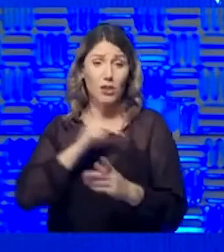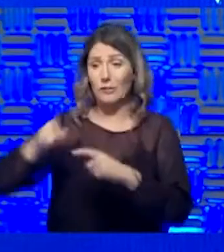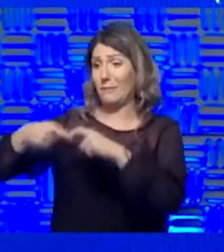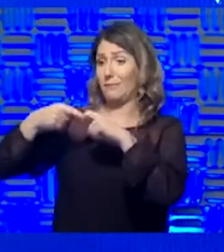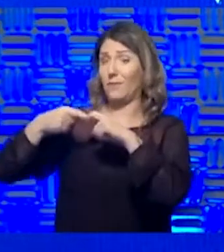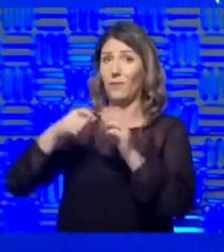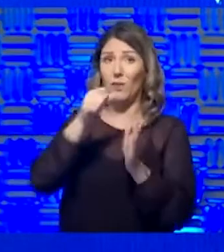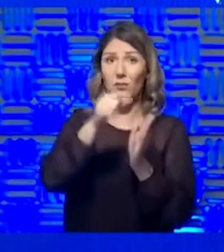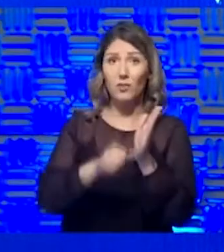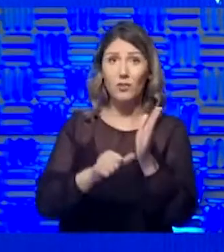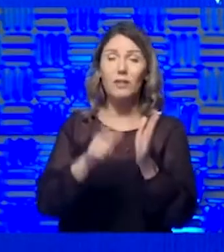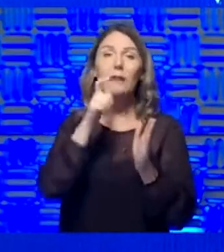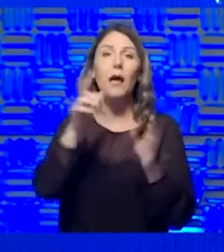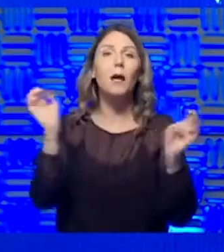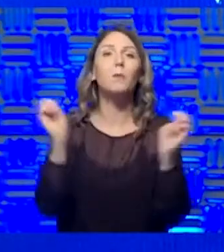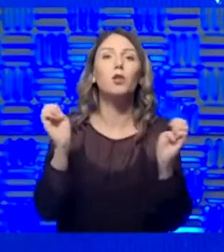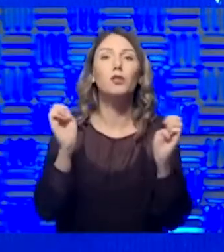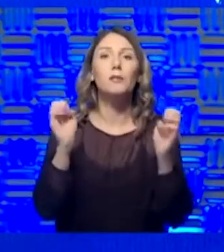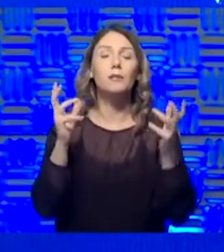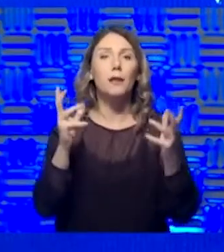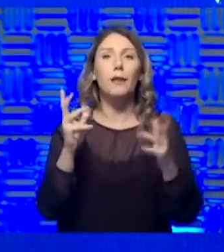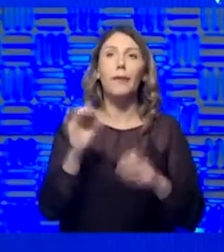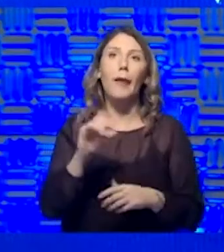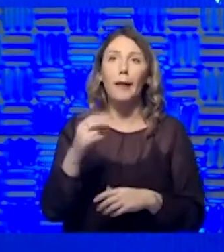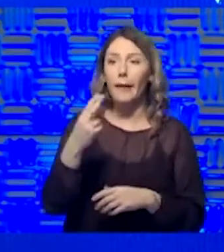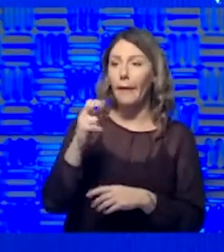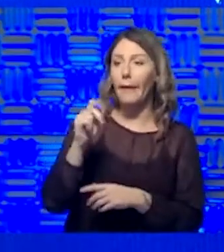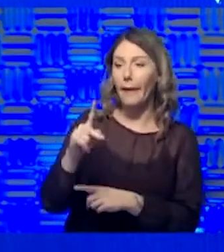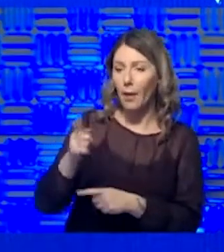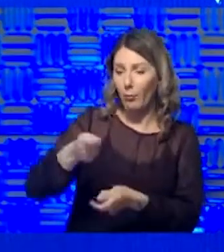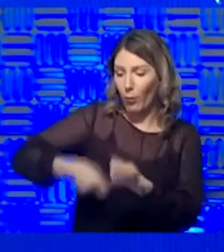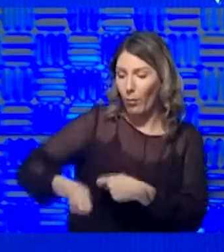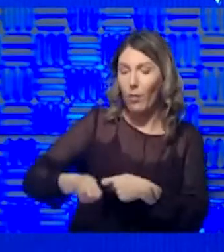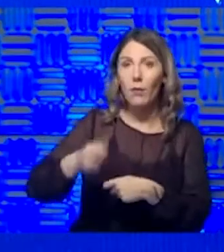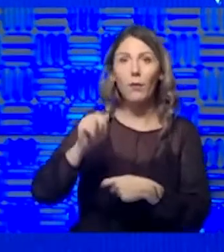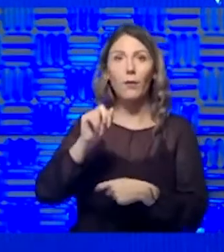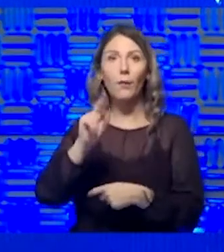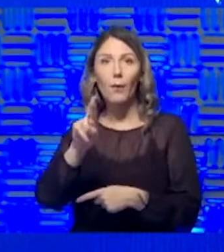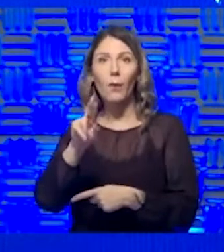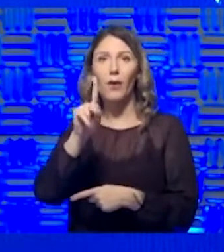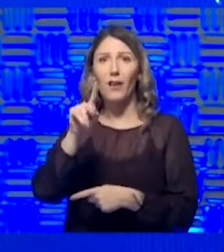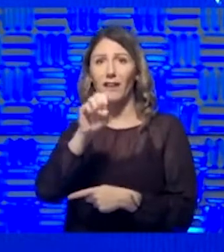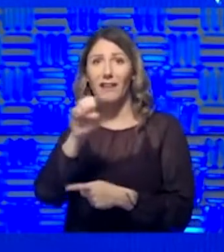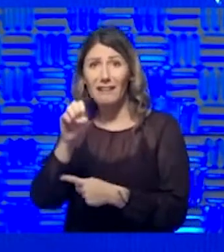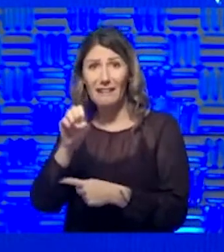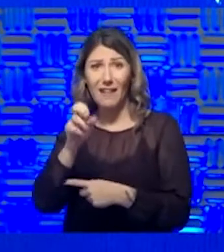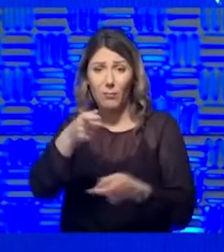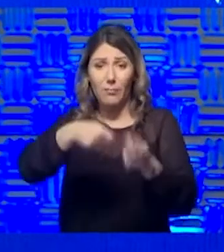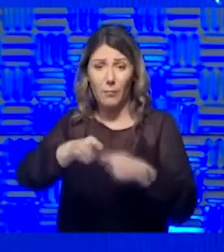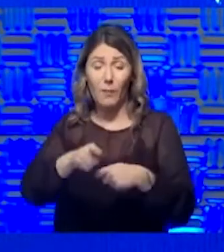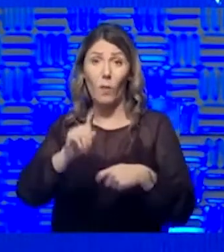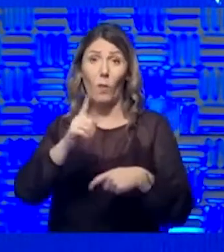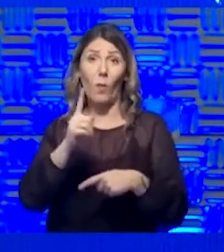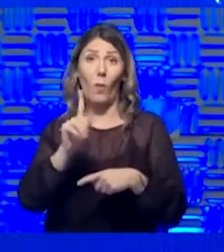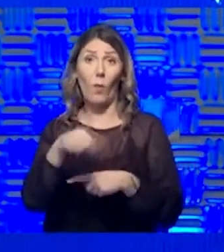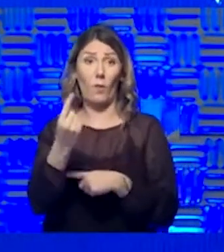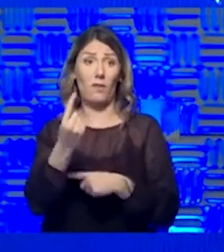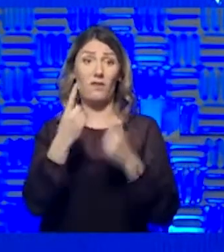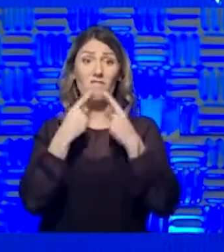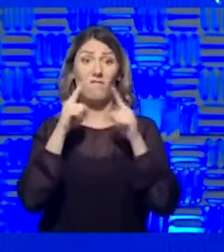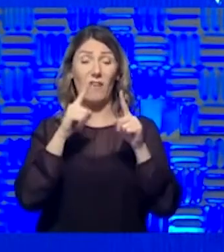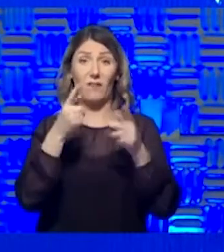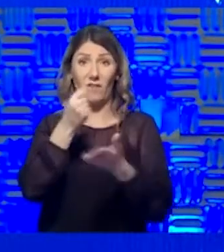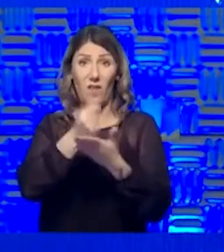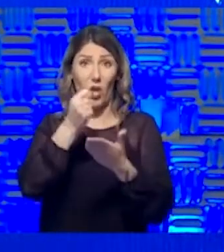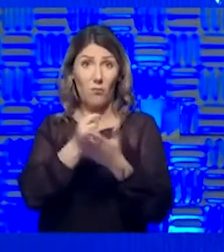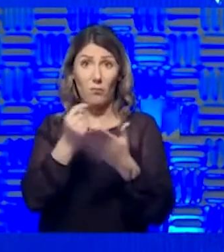surgeries. Let's say you need to have a hip replaced or a knee replaced, but those hurt. And the only effective therapy is to get that done.